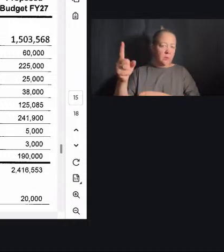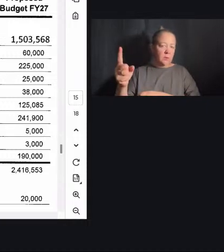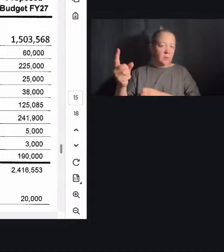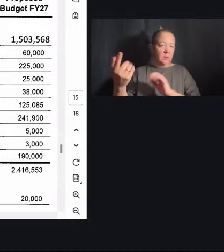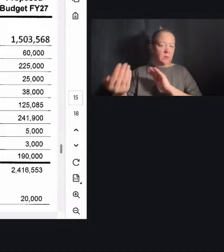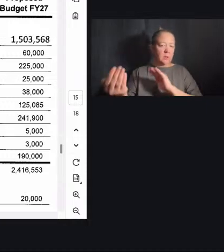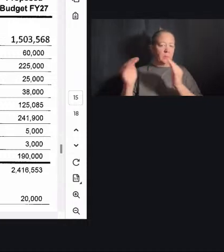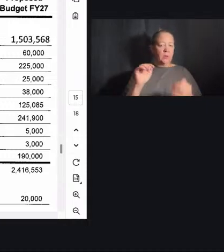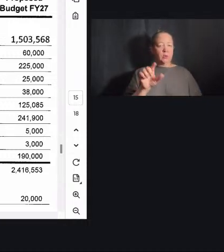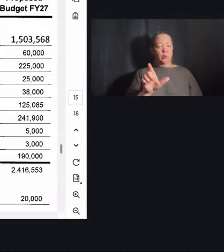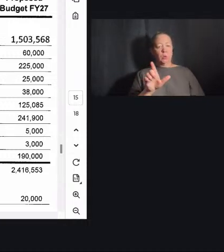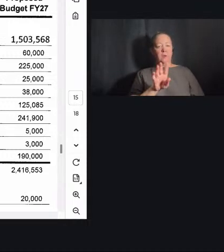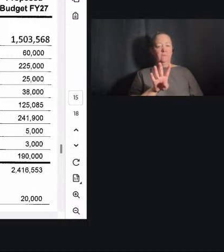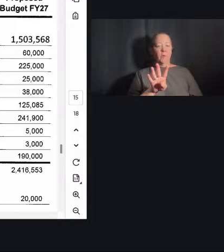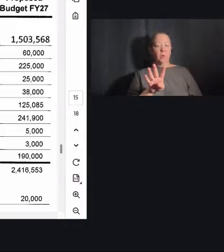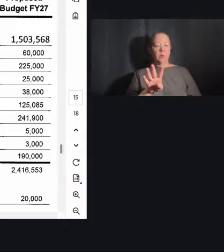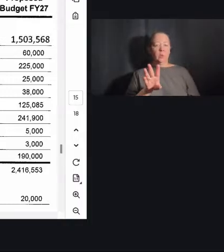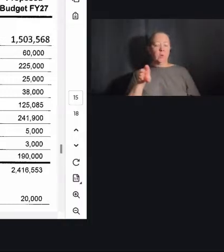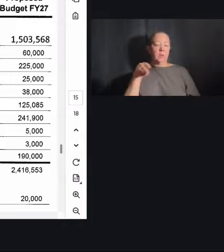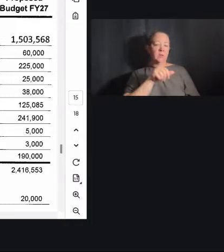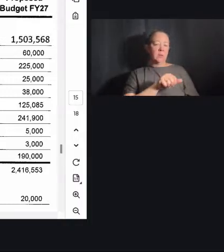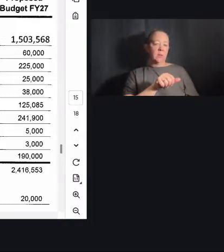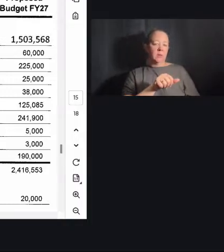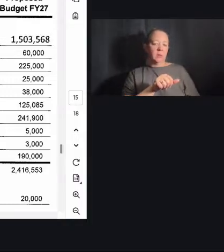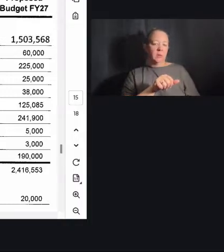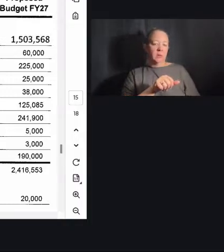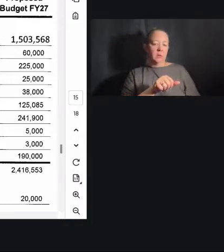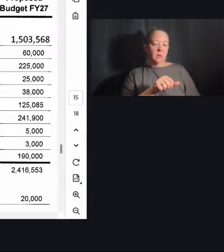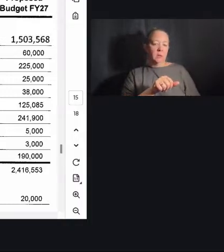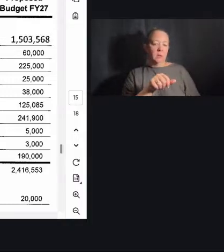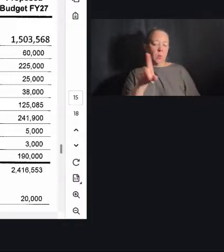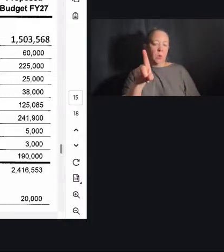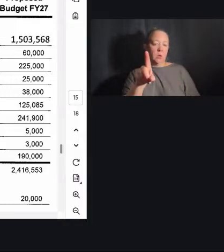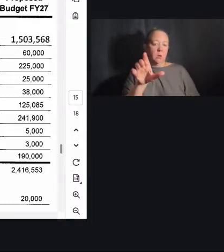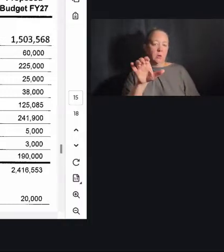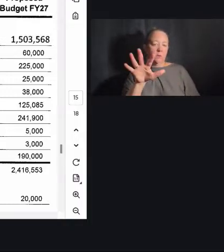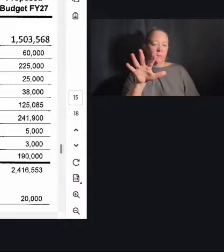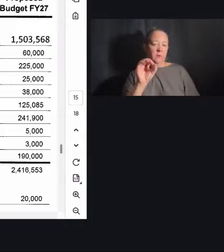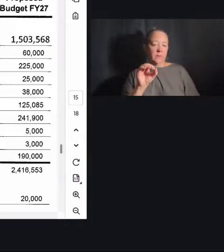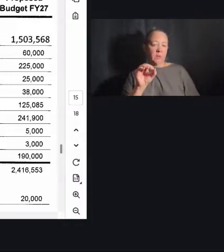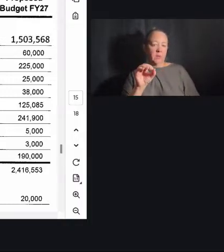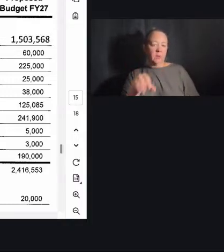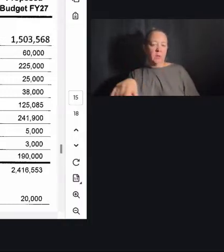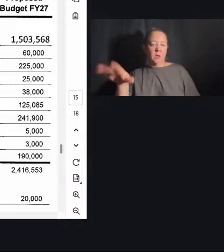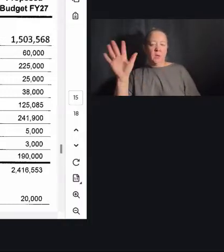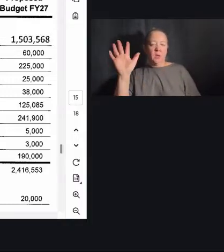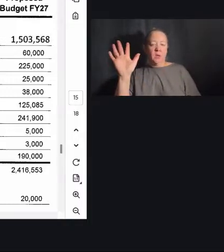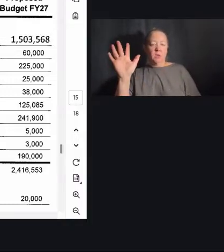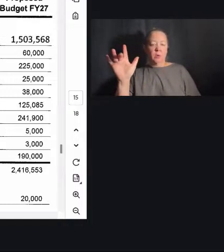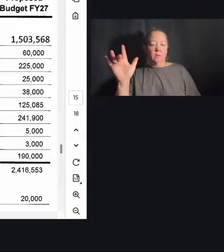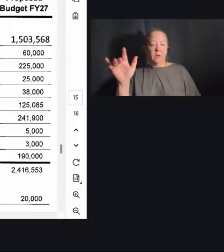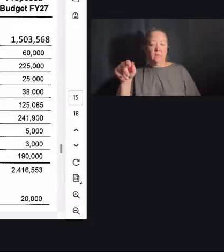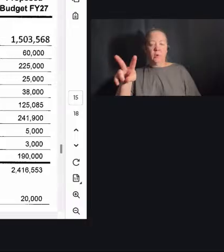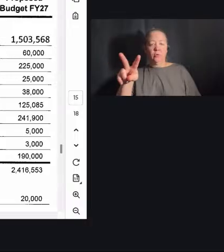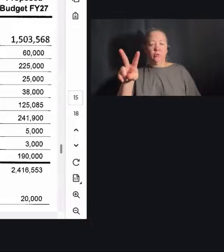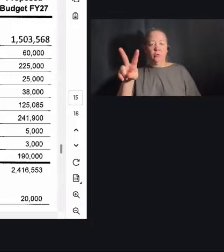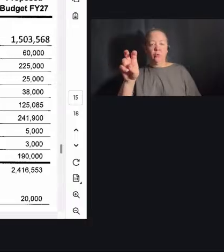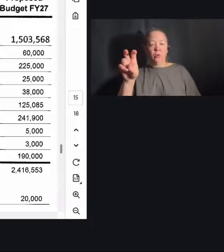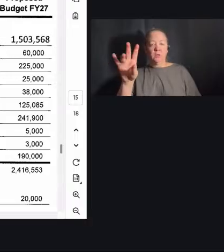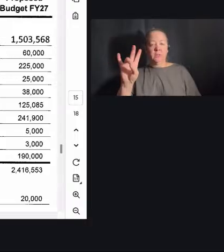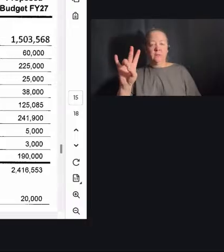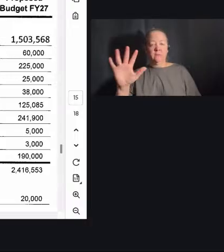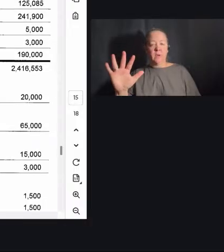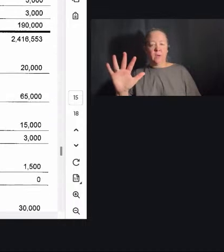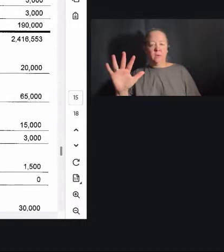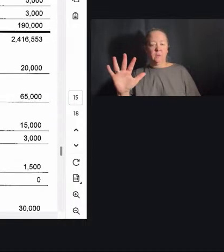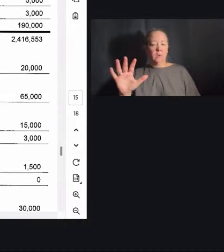spent 150, 25 we spent 275. So you're just sort of right now throwing a